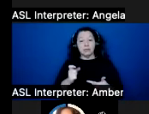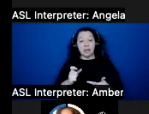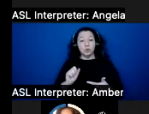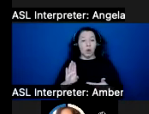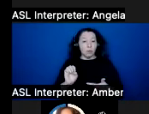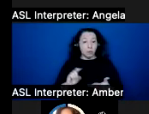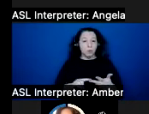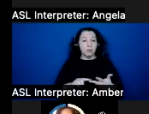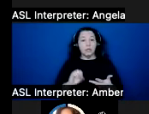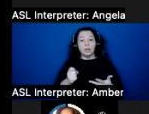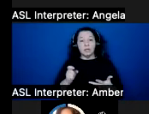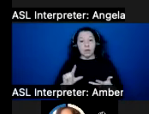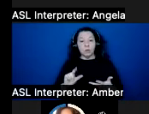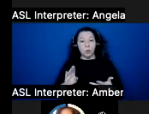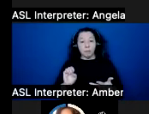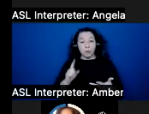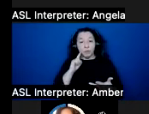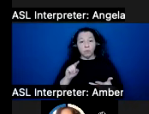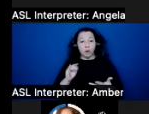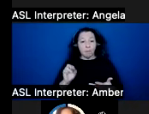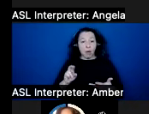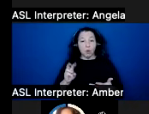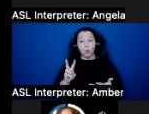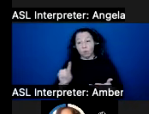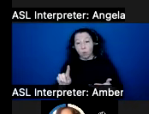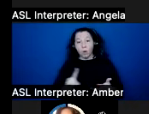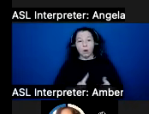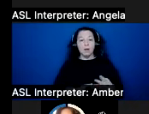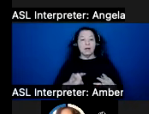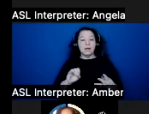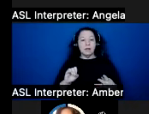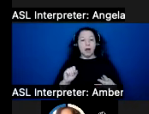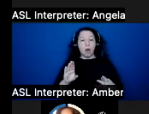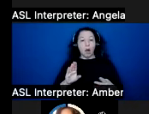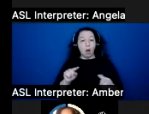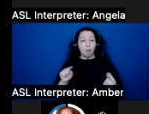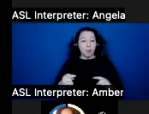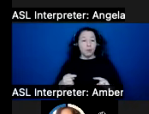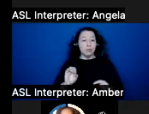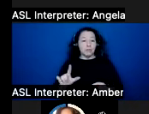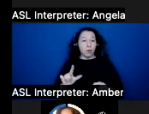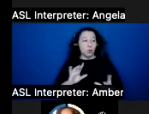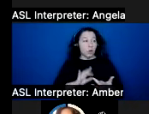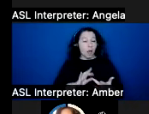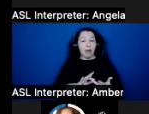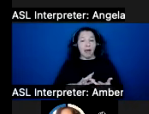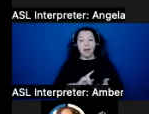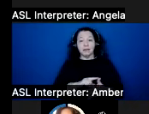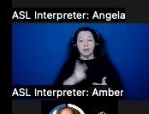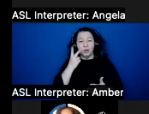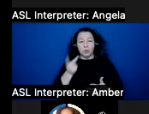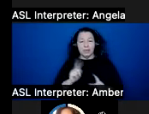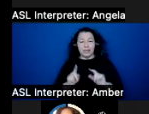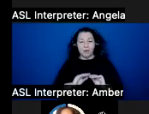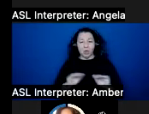or a ward, abusive sexual contact. You'll usually see different degrees in a charging document.